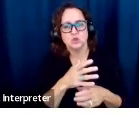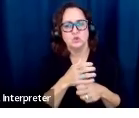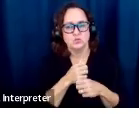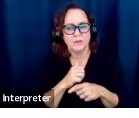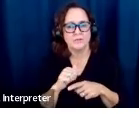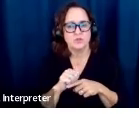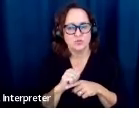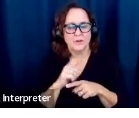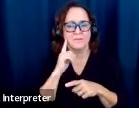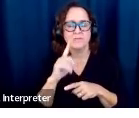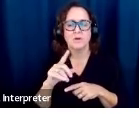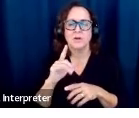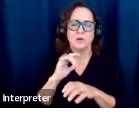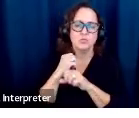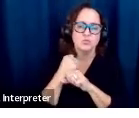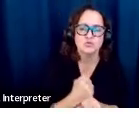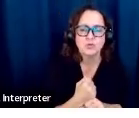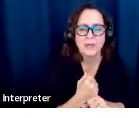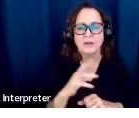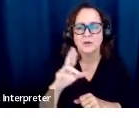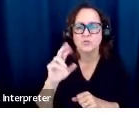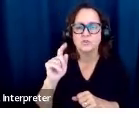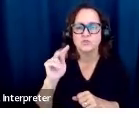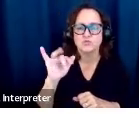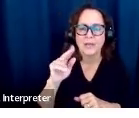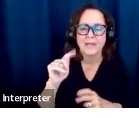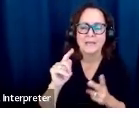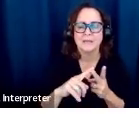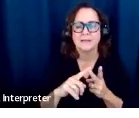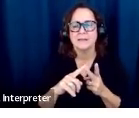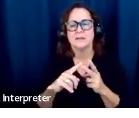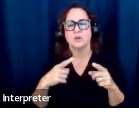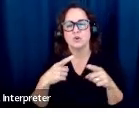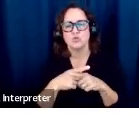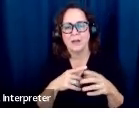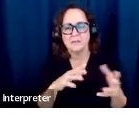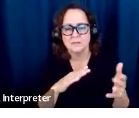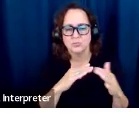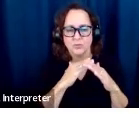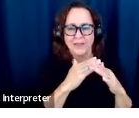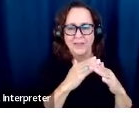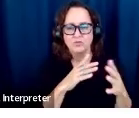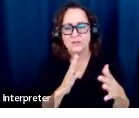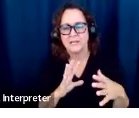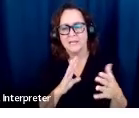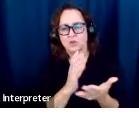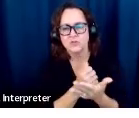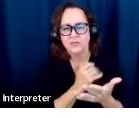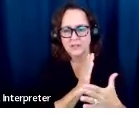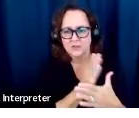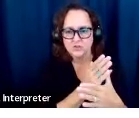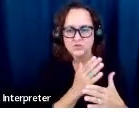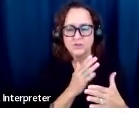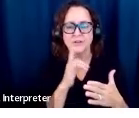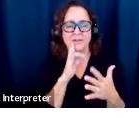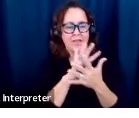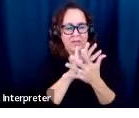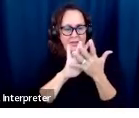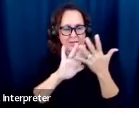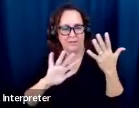training on restraints, restrictive interventions, crisis prevention, and crisis intervention. And so initially, as